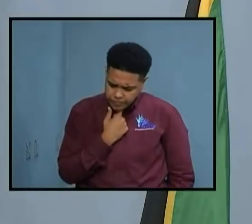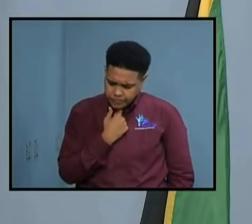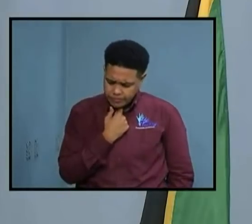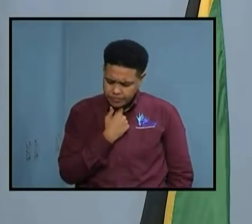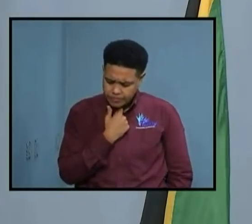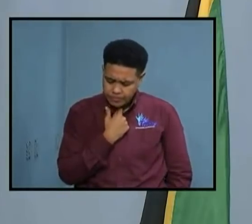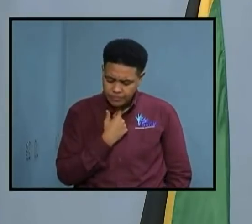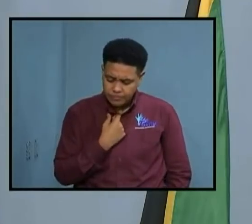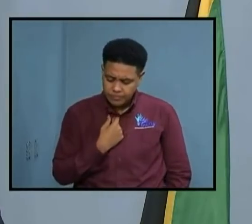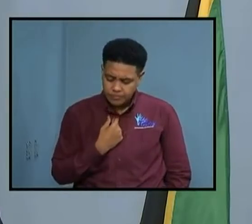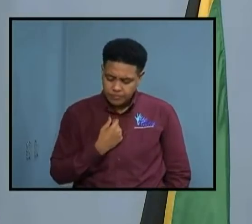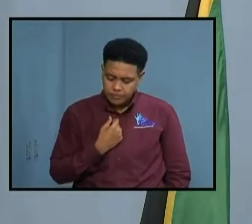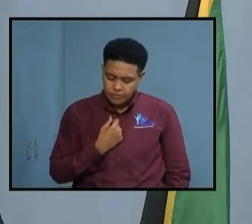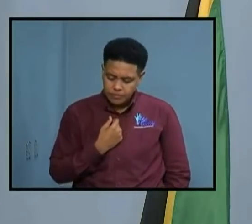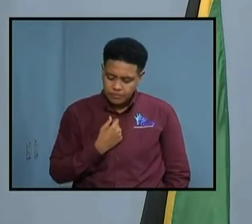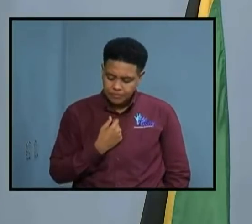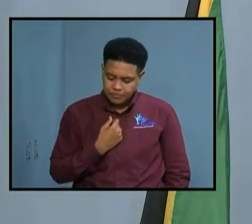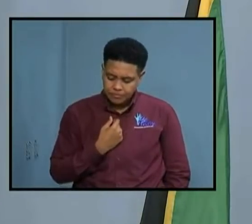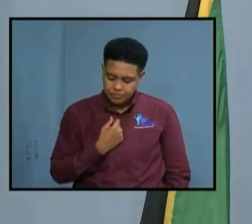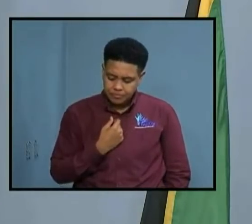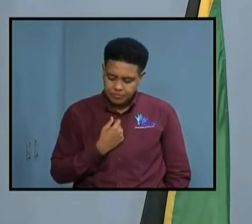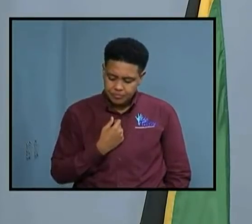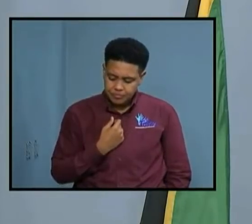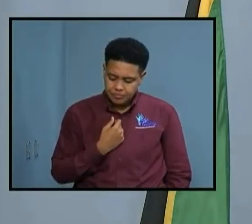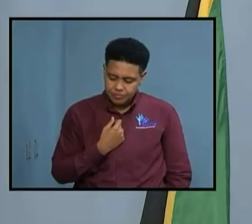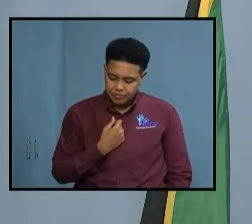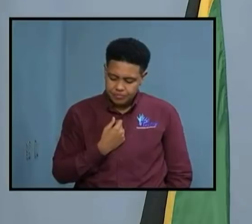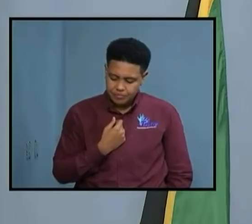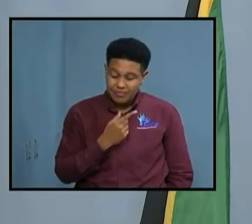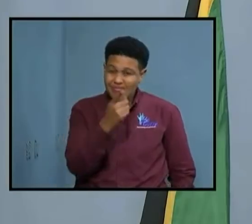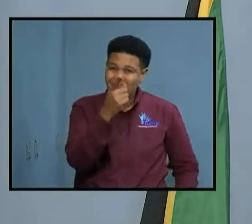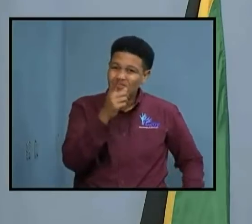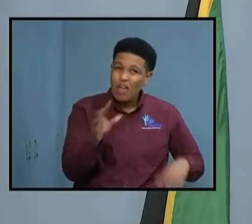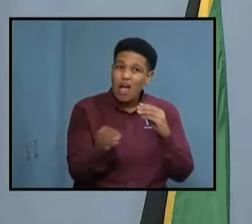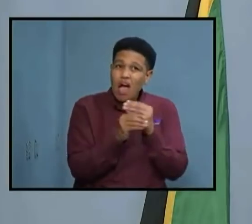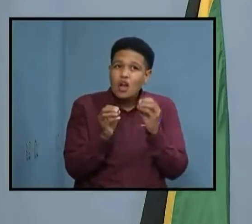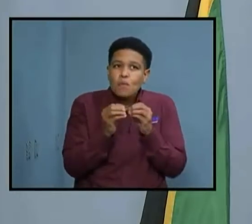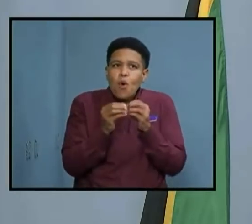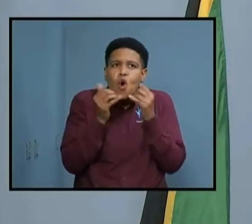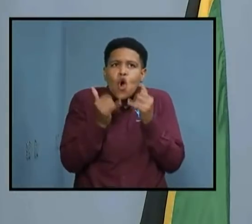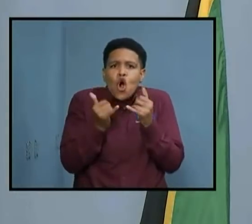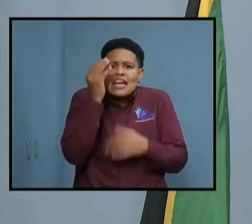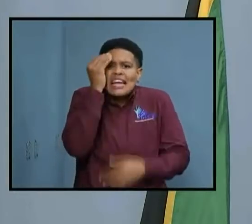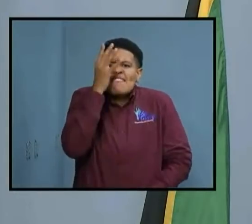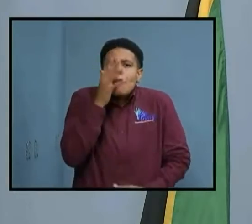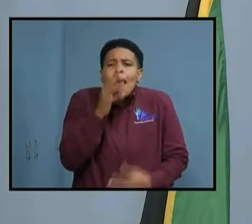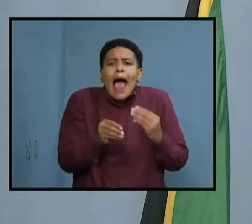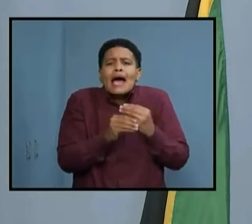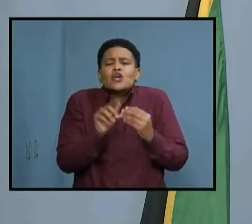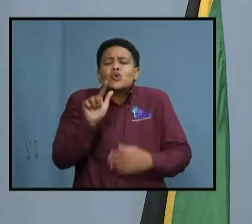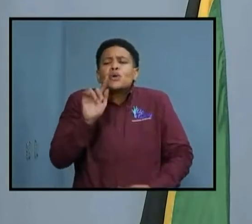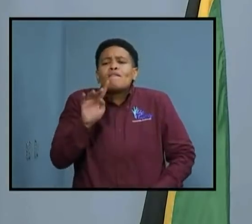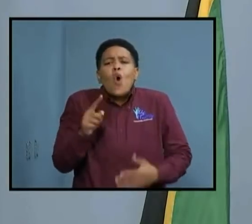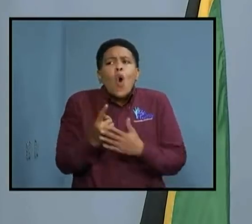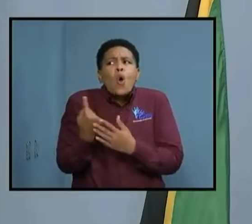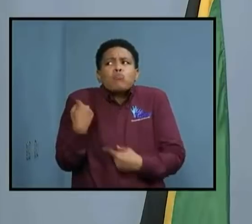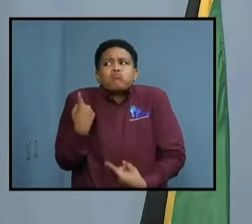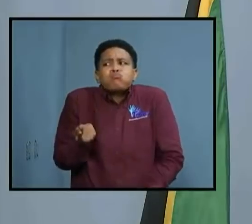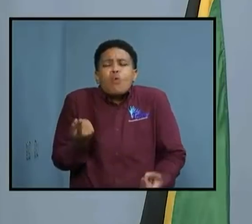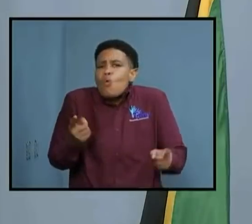So just to add some additional and more current information on the latest 24 hours. So we've